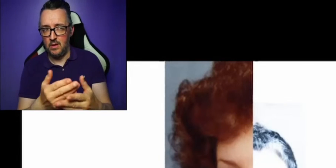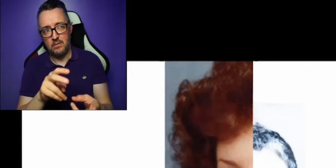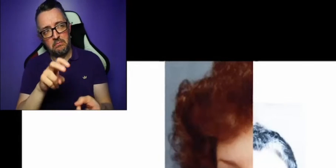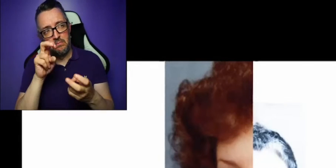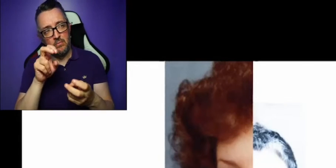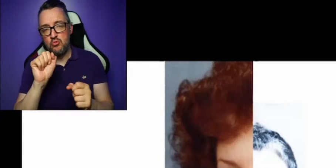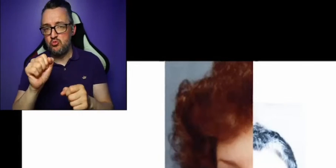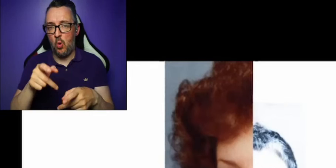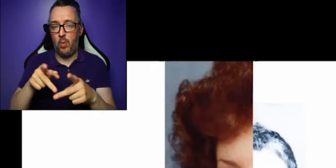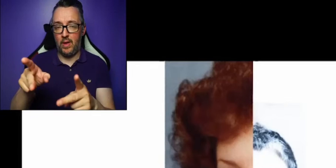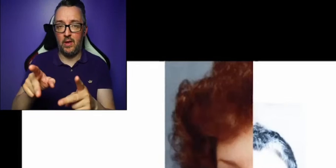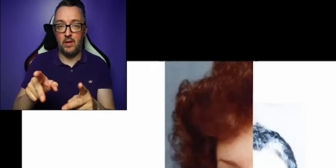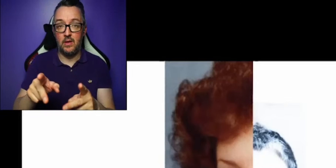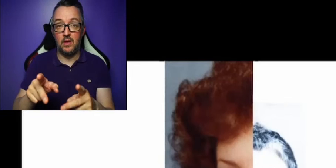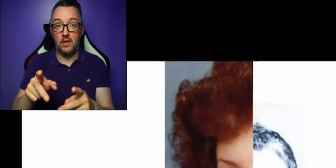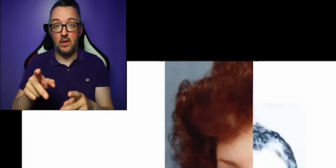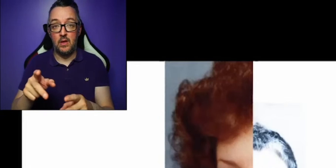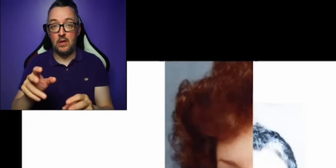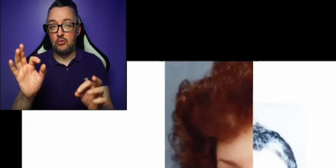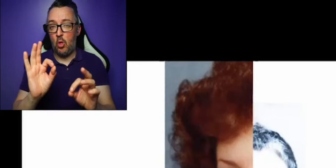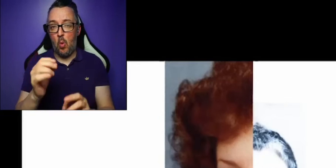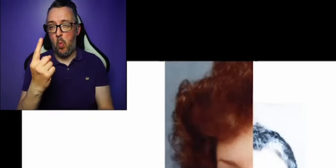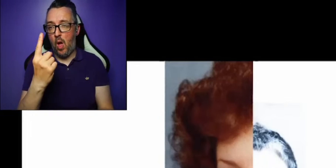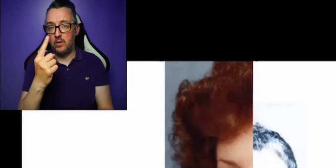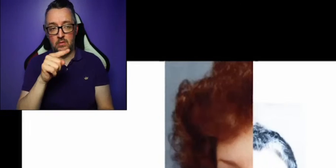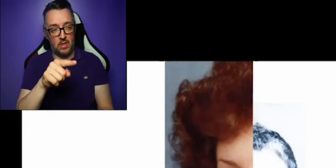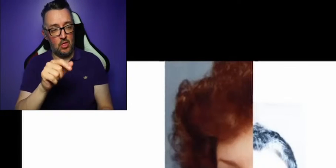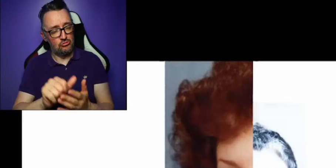shape or form, and that no way is the right way.